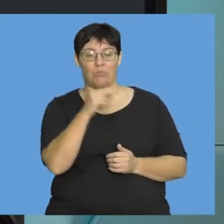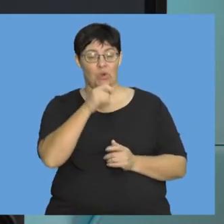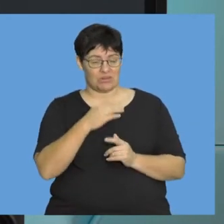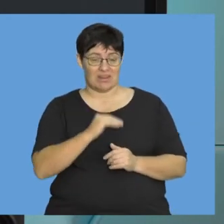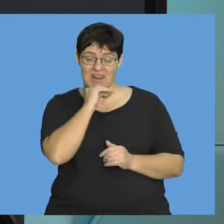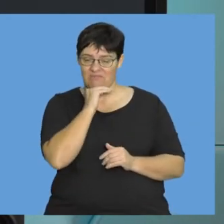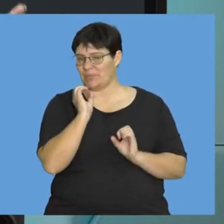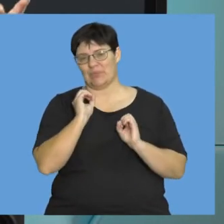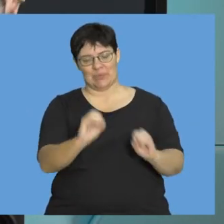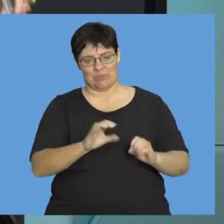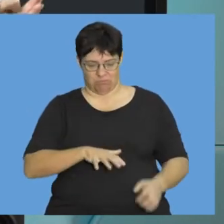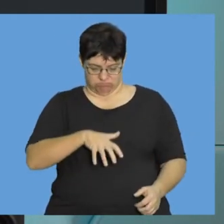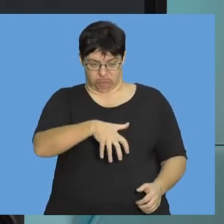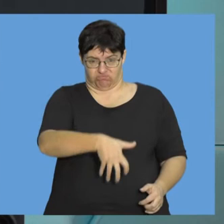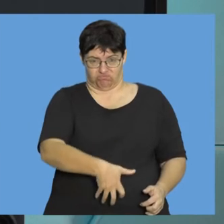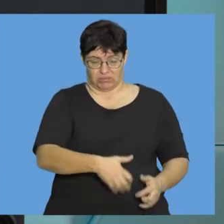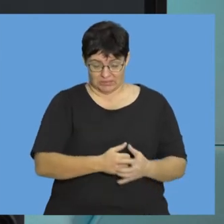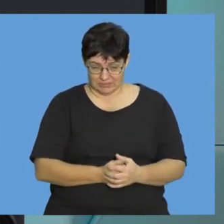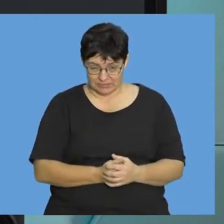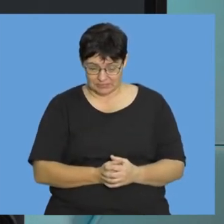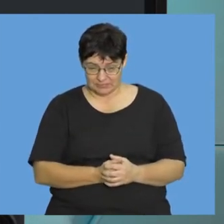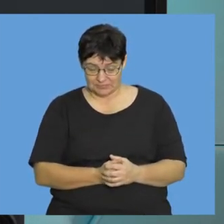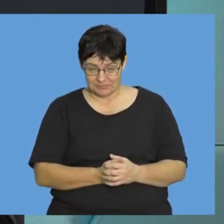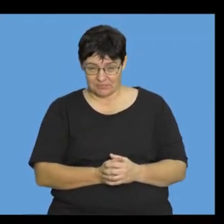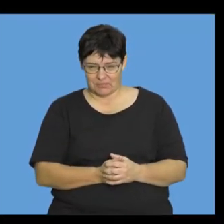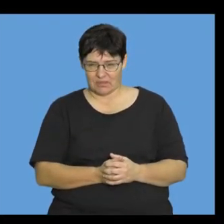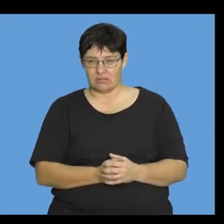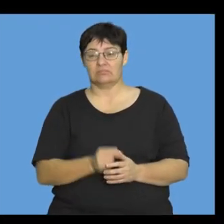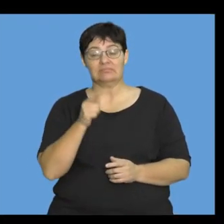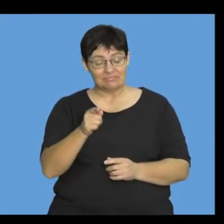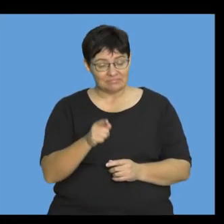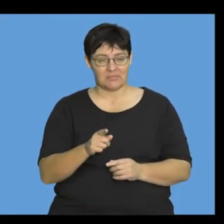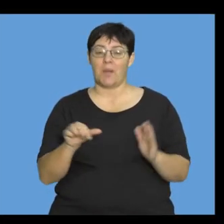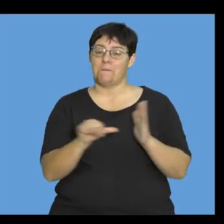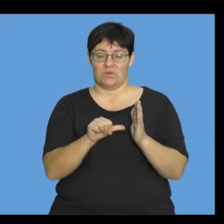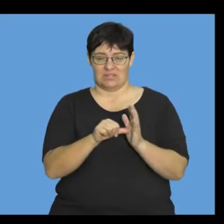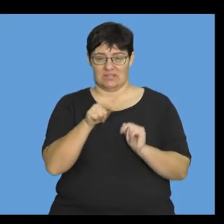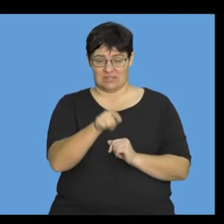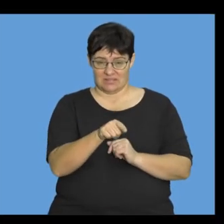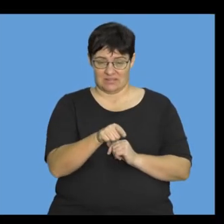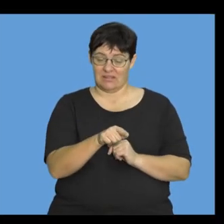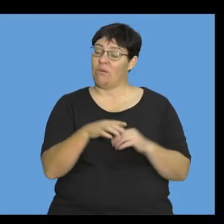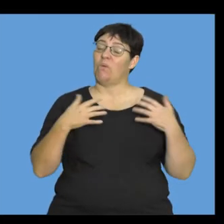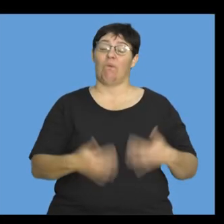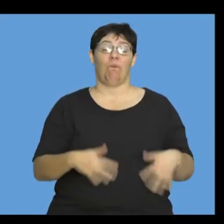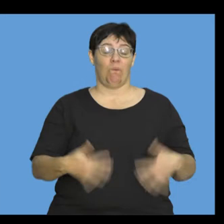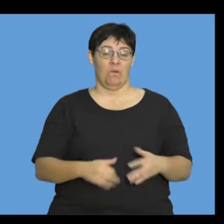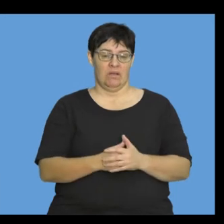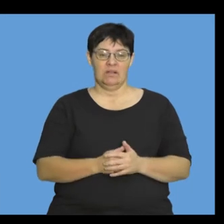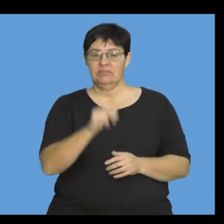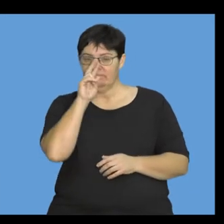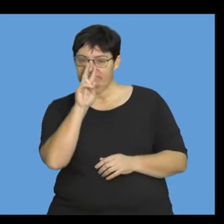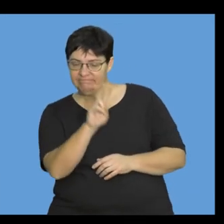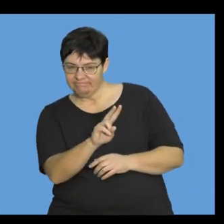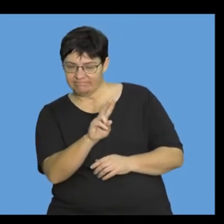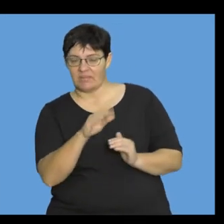enough of protein. So why do we need proteins? Let's have a look. This is going to be a very important part. This is essential.